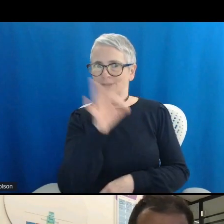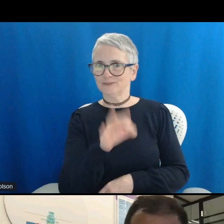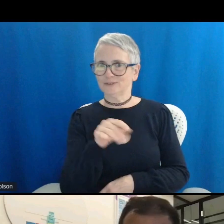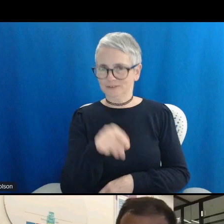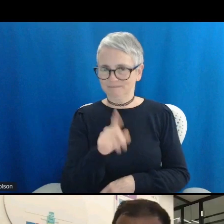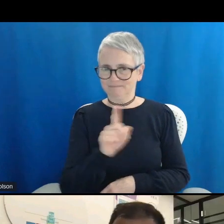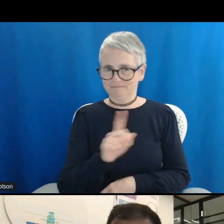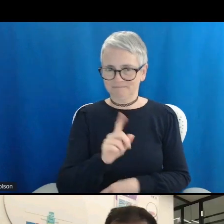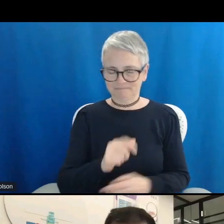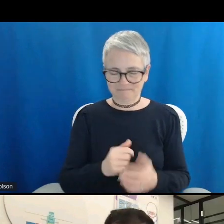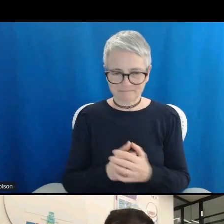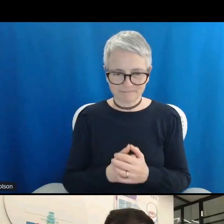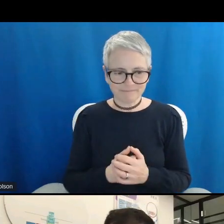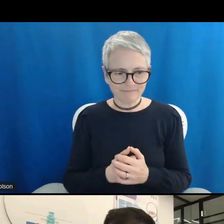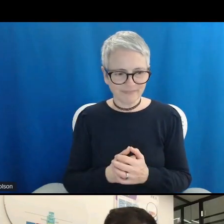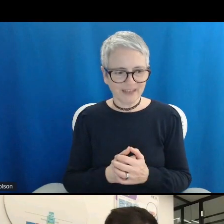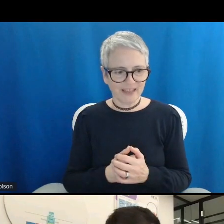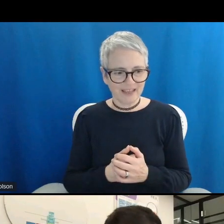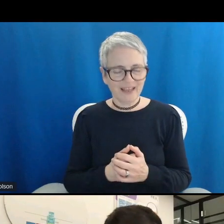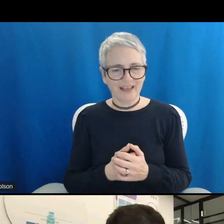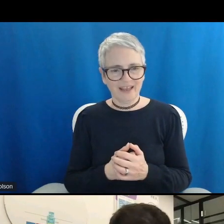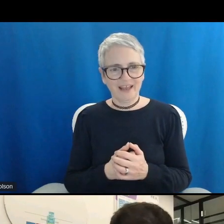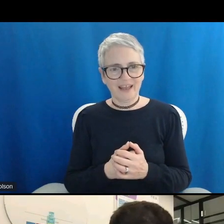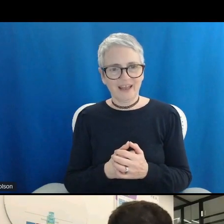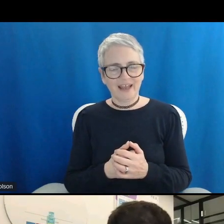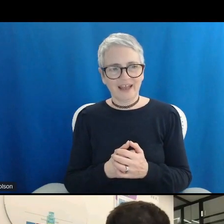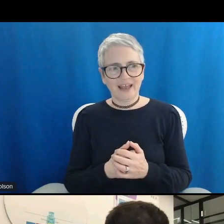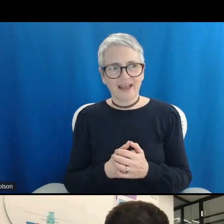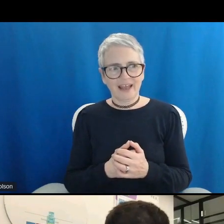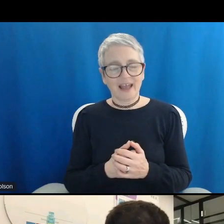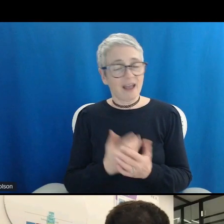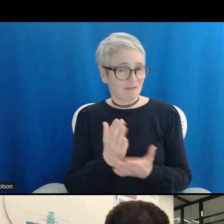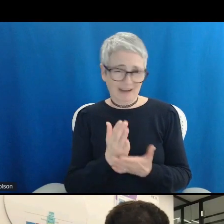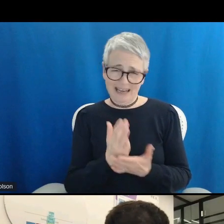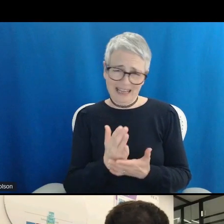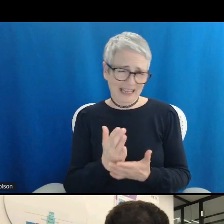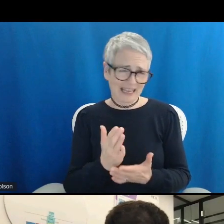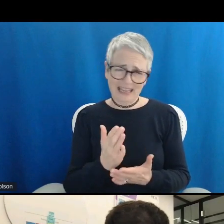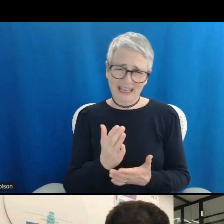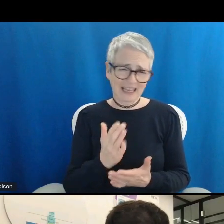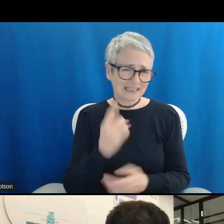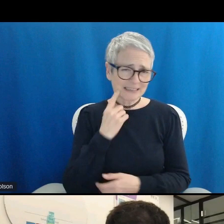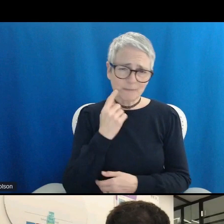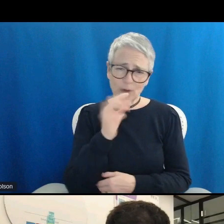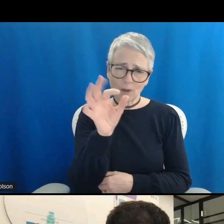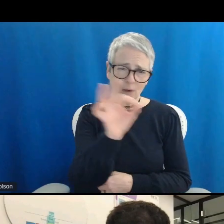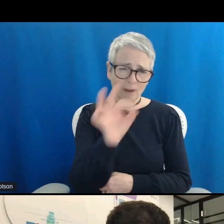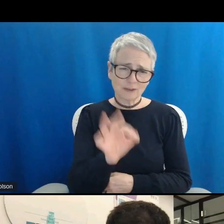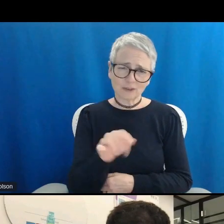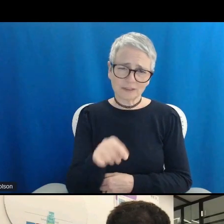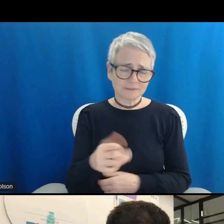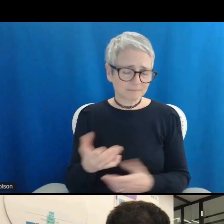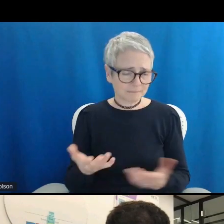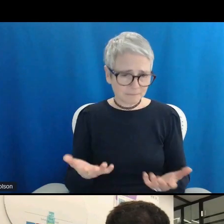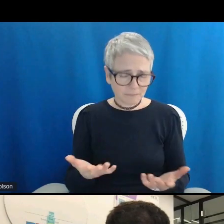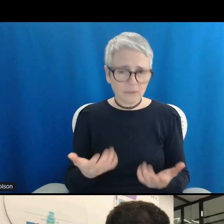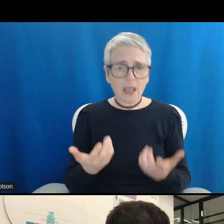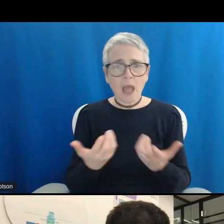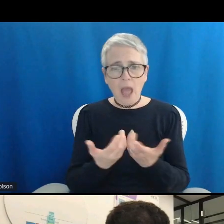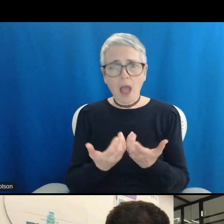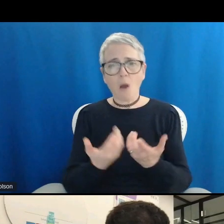which is really one of the most fundamental questions in this area. So how do we persuade